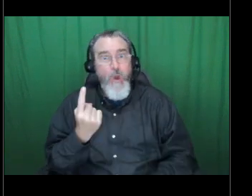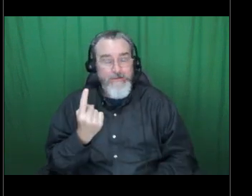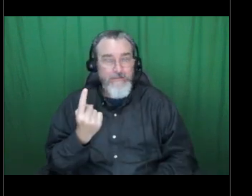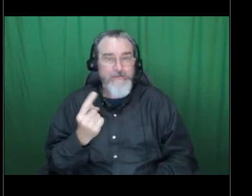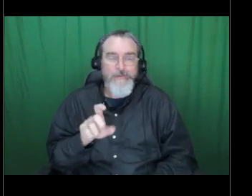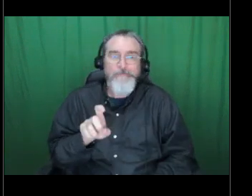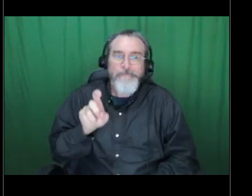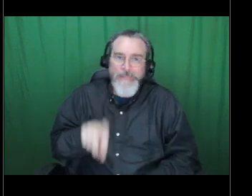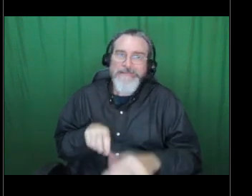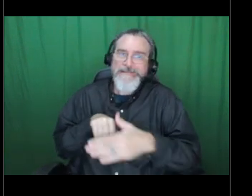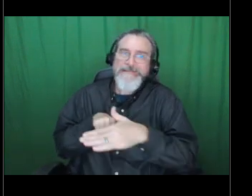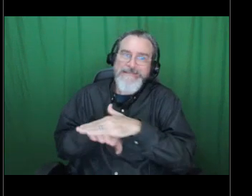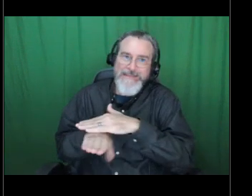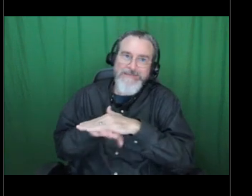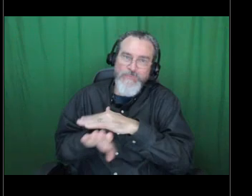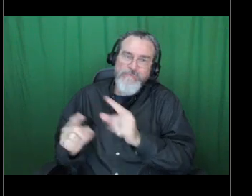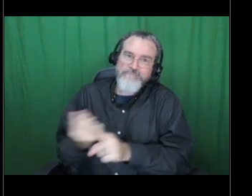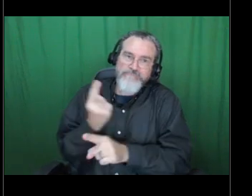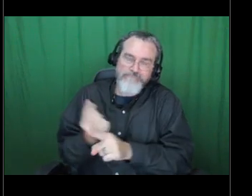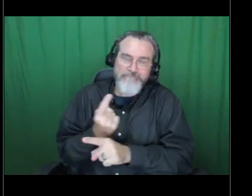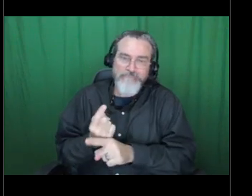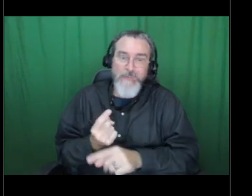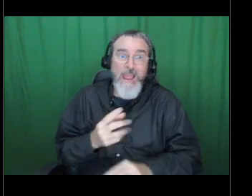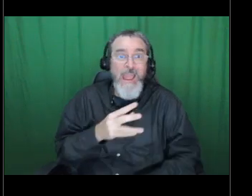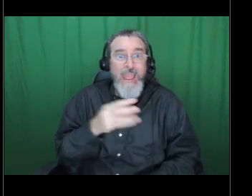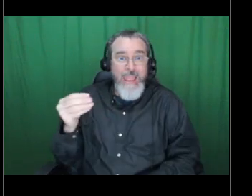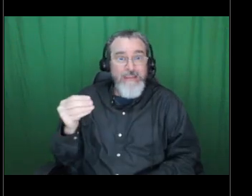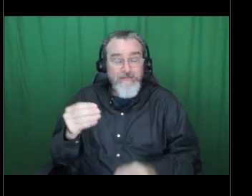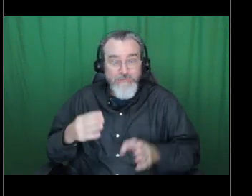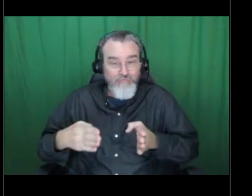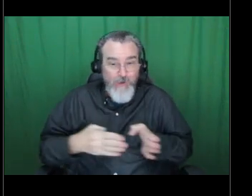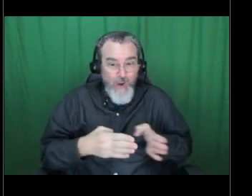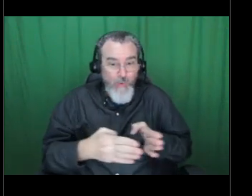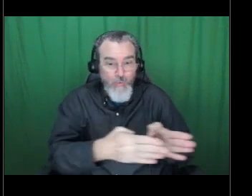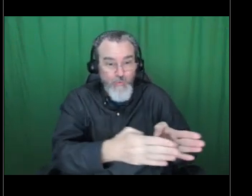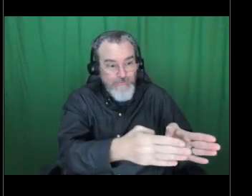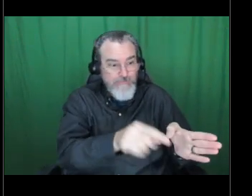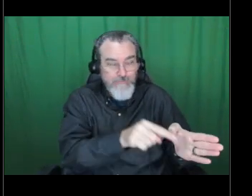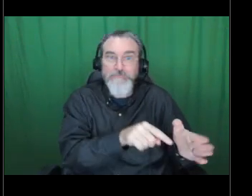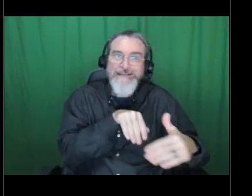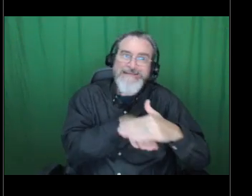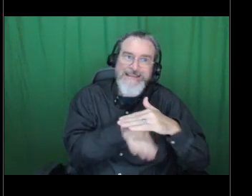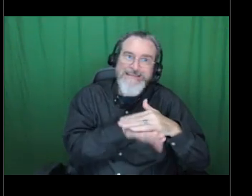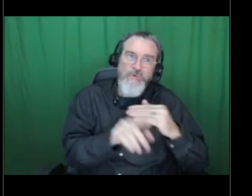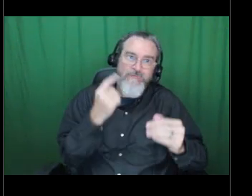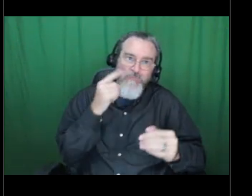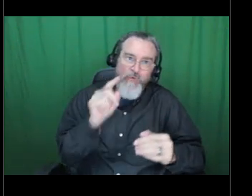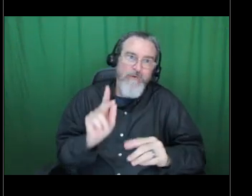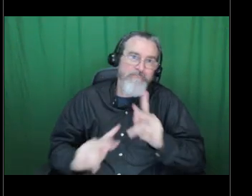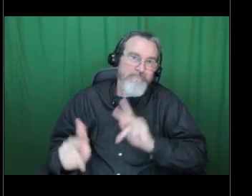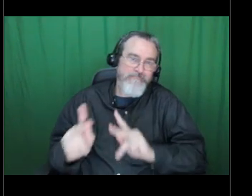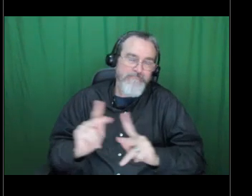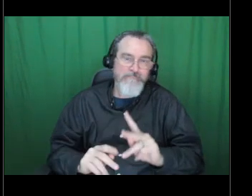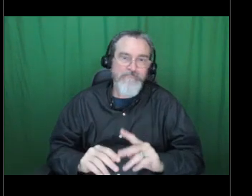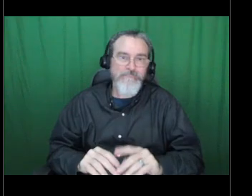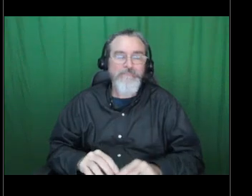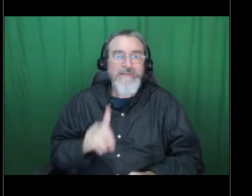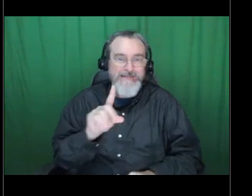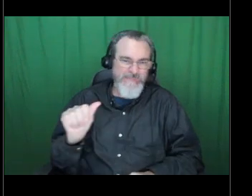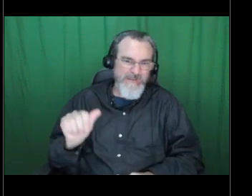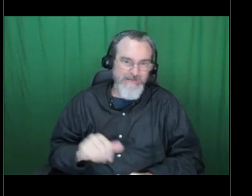be accessible and on an accessible route to all dwelling units in